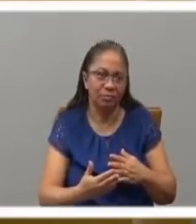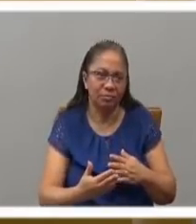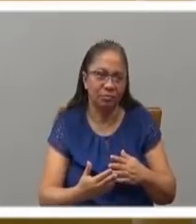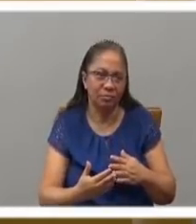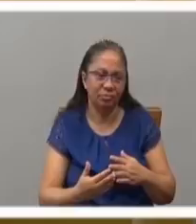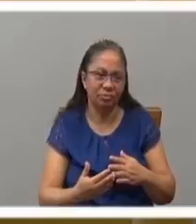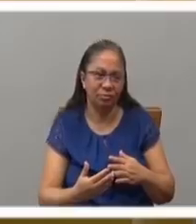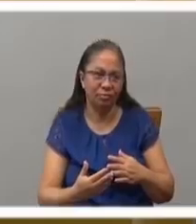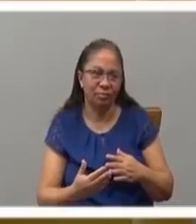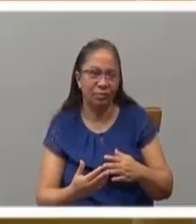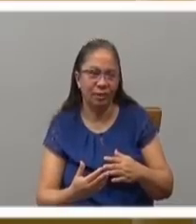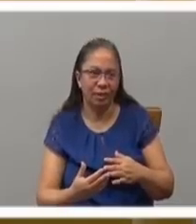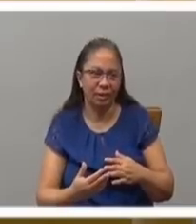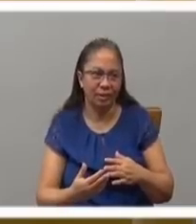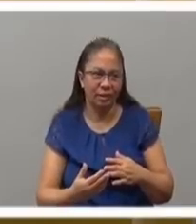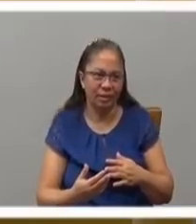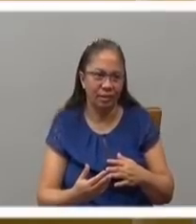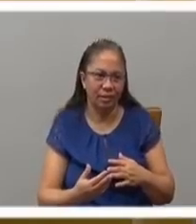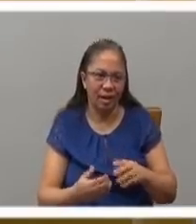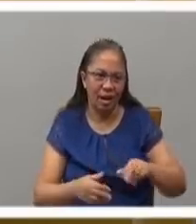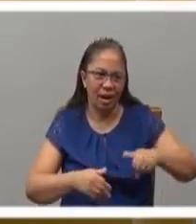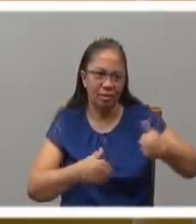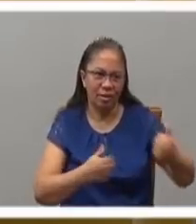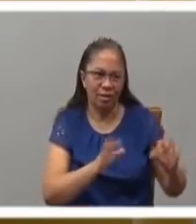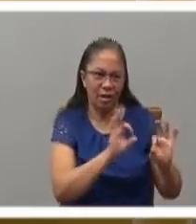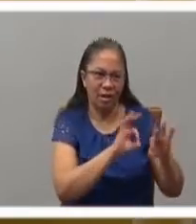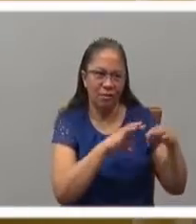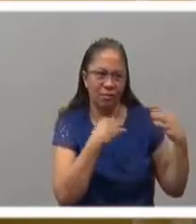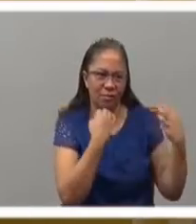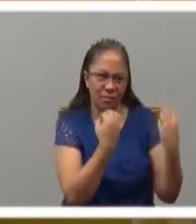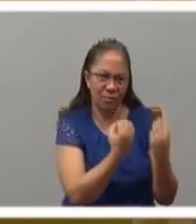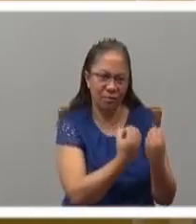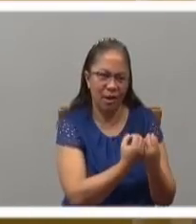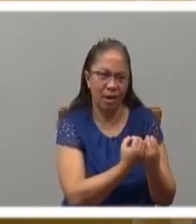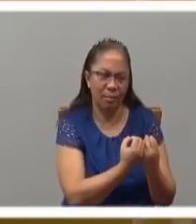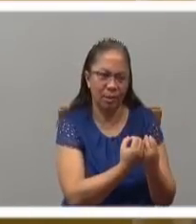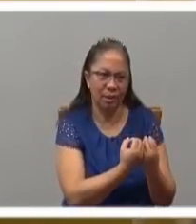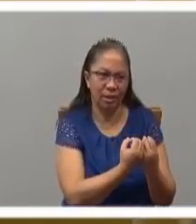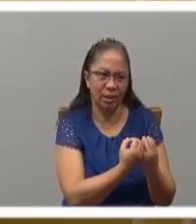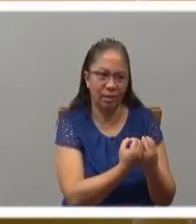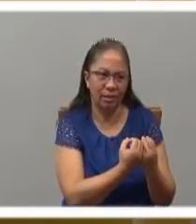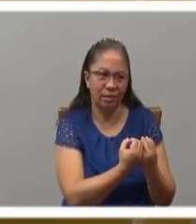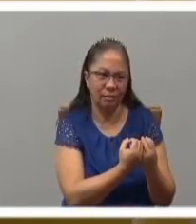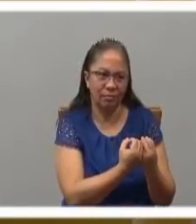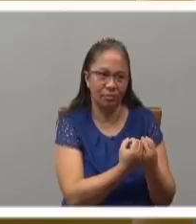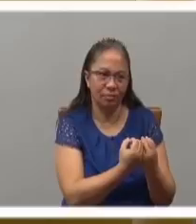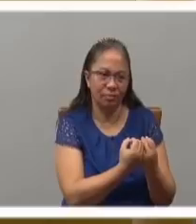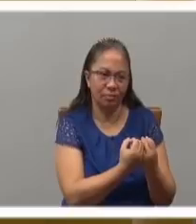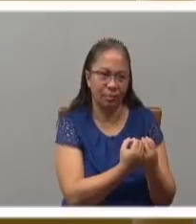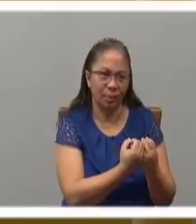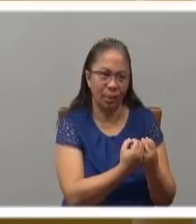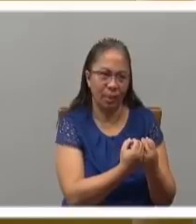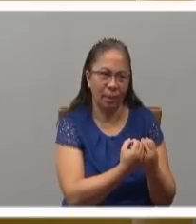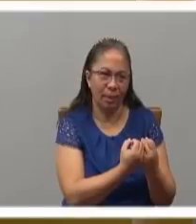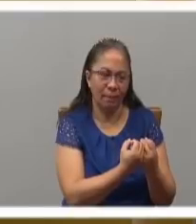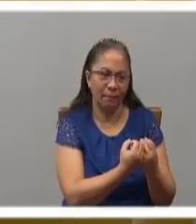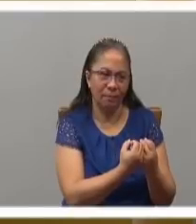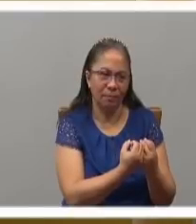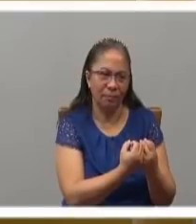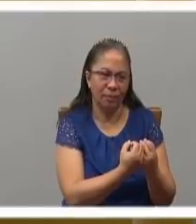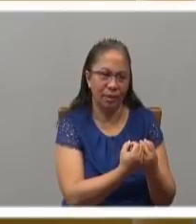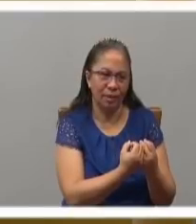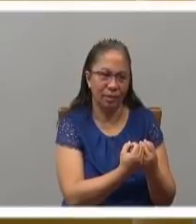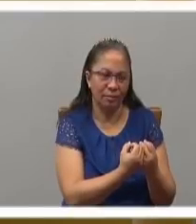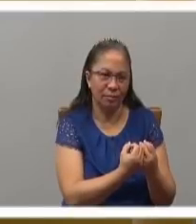and influential family of victim number 8 bribed Spanish